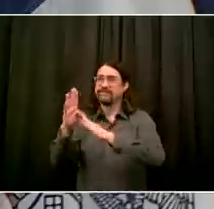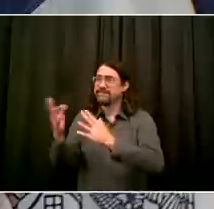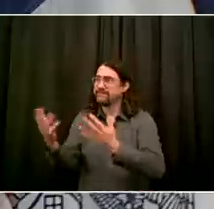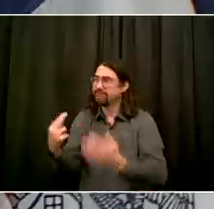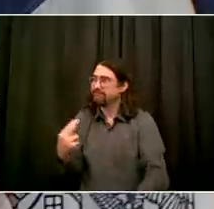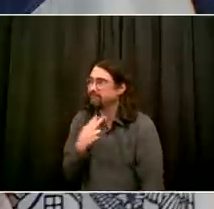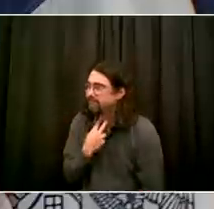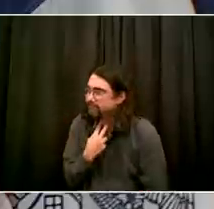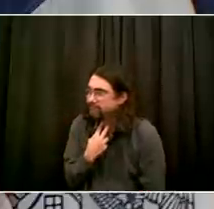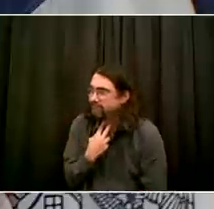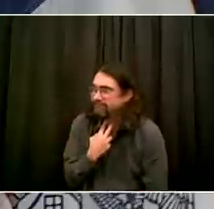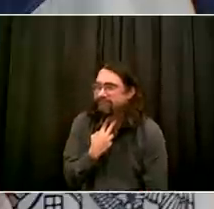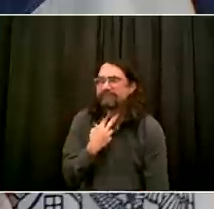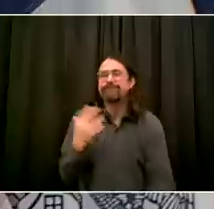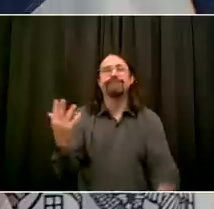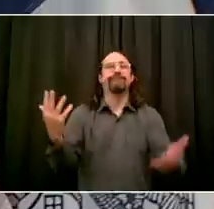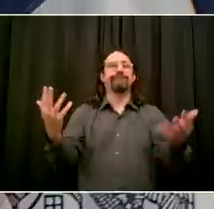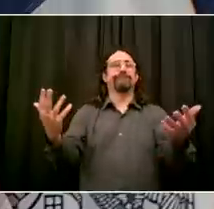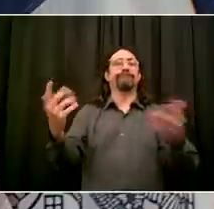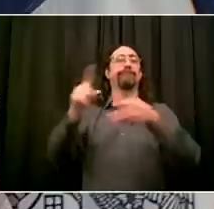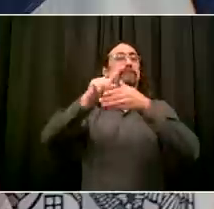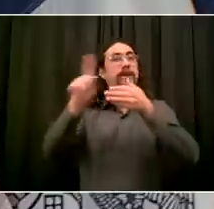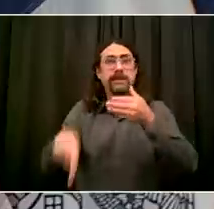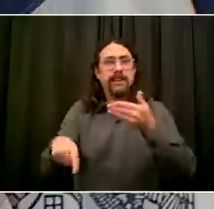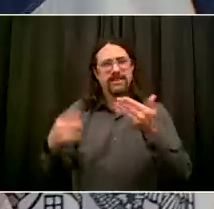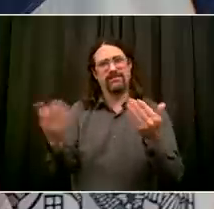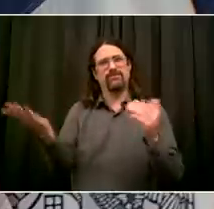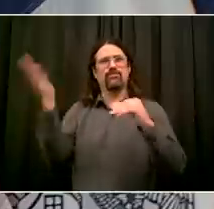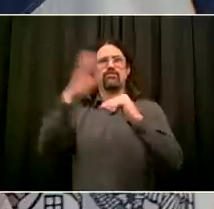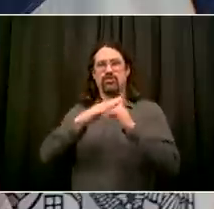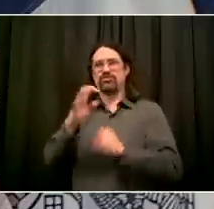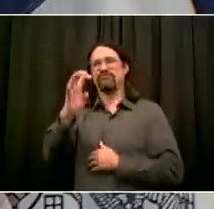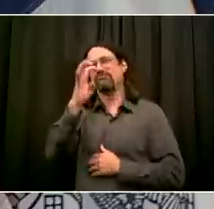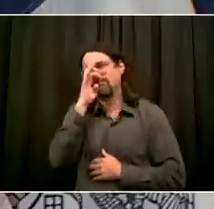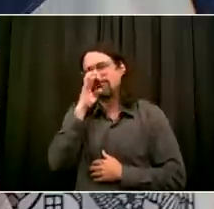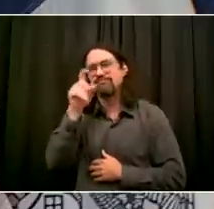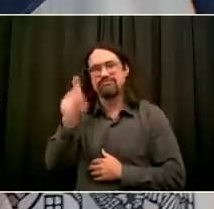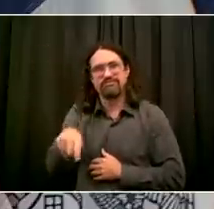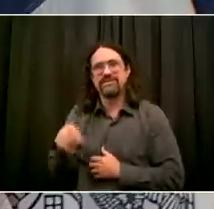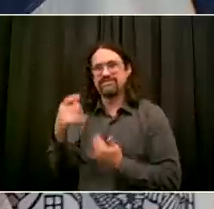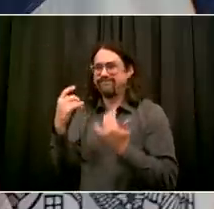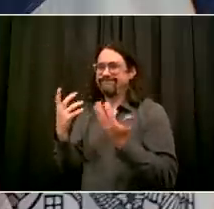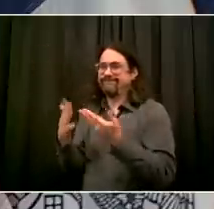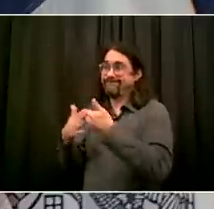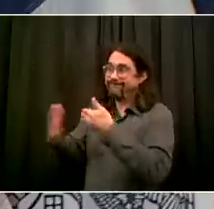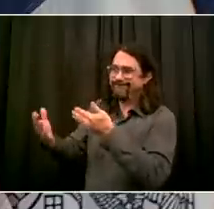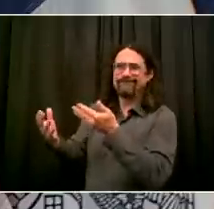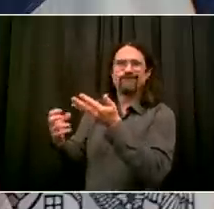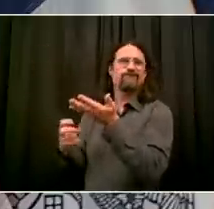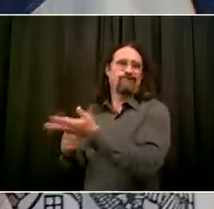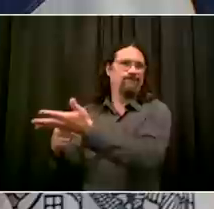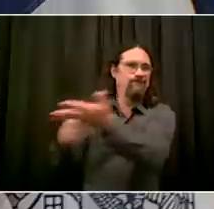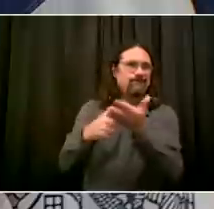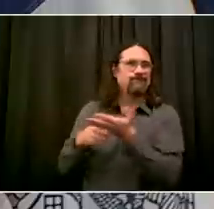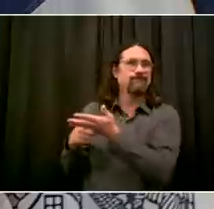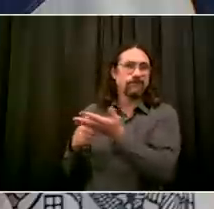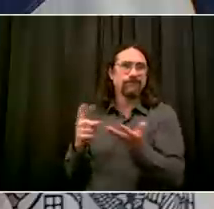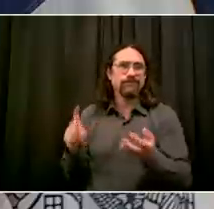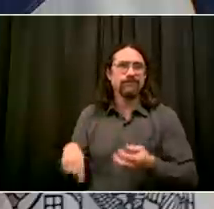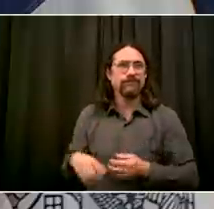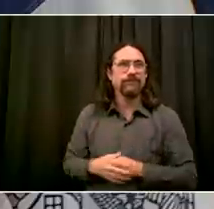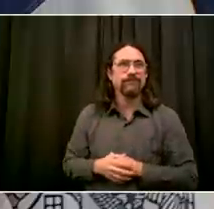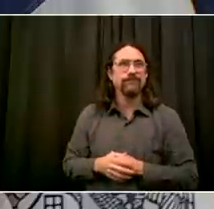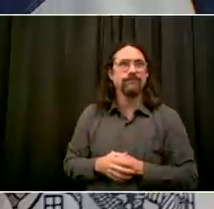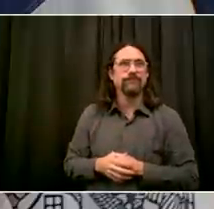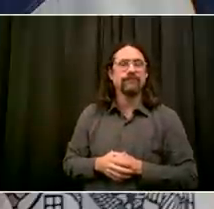Go ahead, Mark. I also wonder whether, Mr. Mayor, whether there, because there's a lack of secular